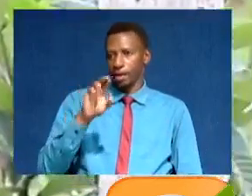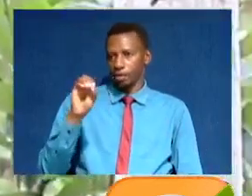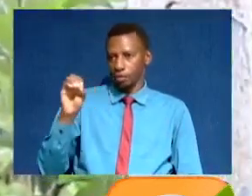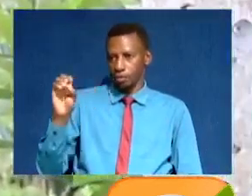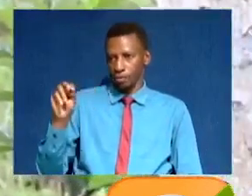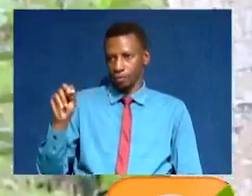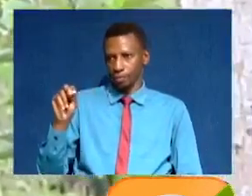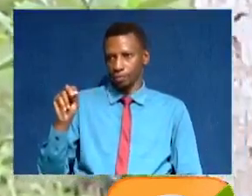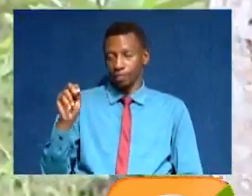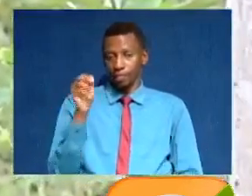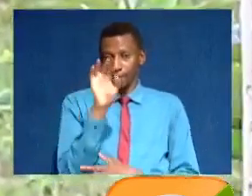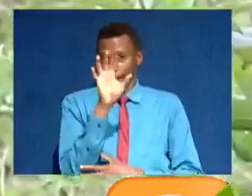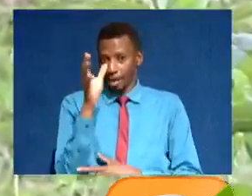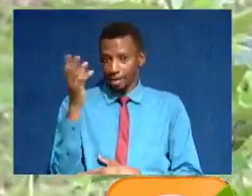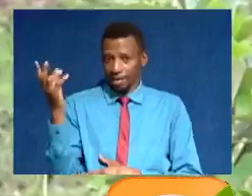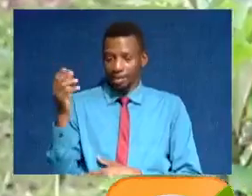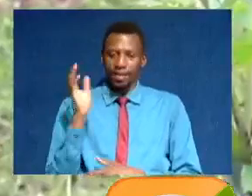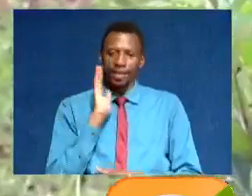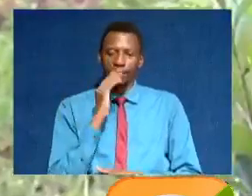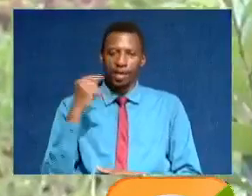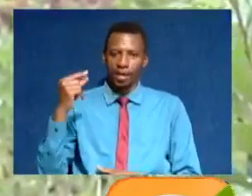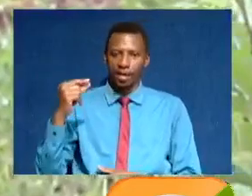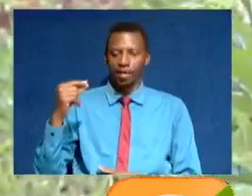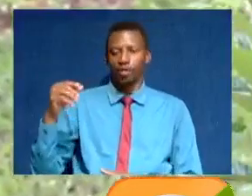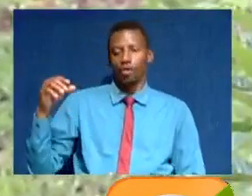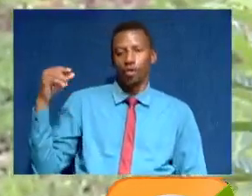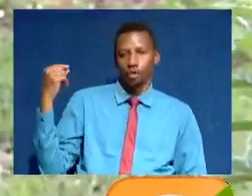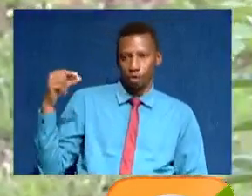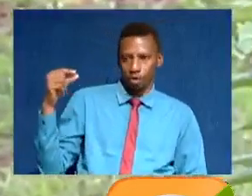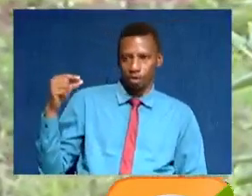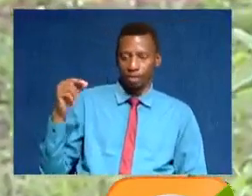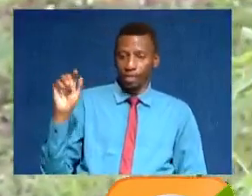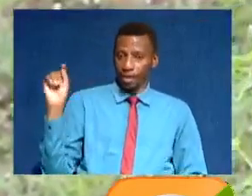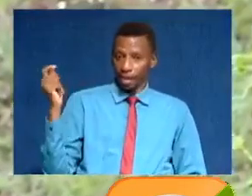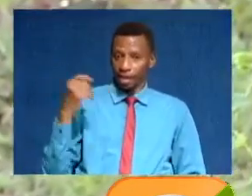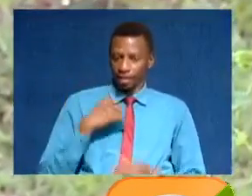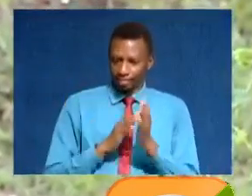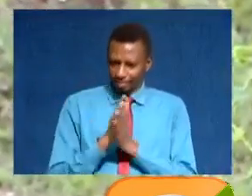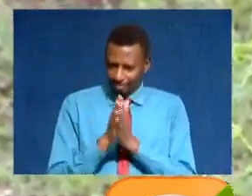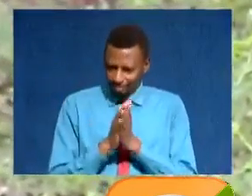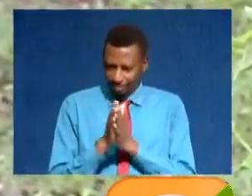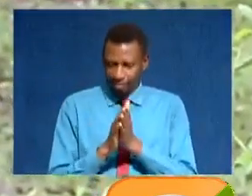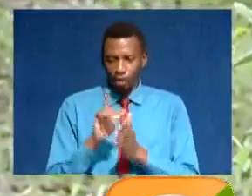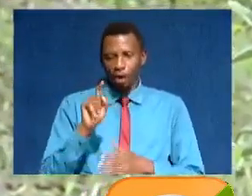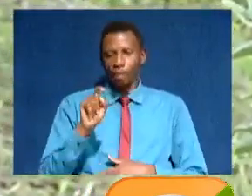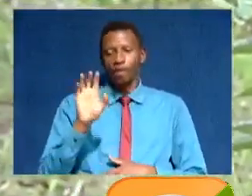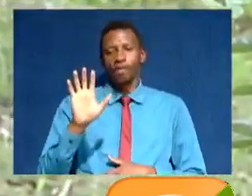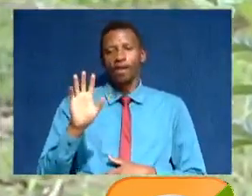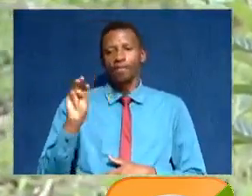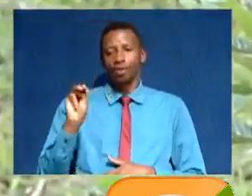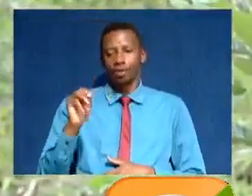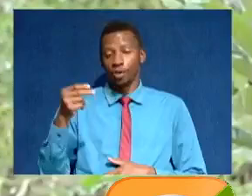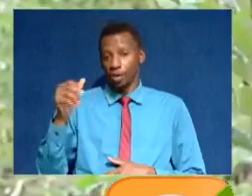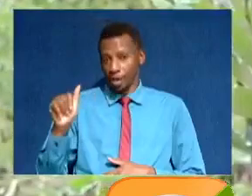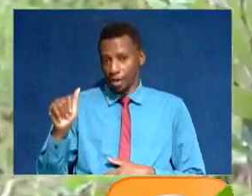touted as the green gold, and with the country's ambitious plan to restore 5.1 million hectares of degraded land, it is